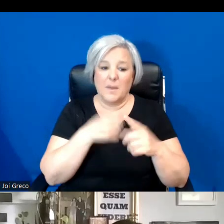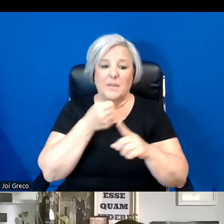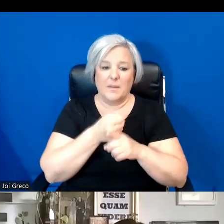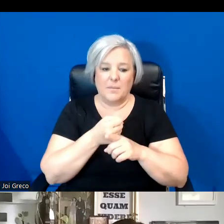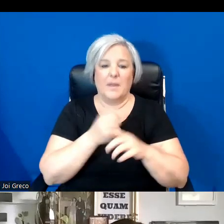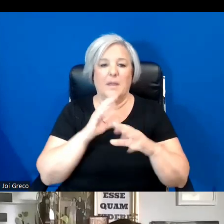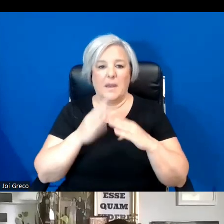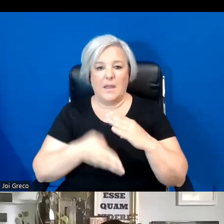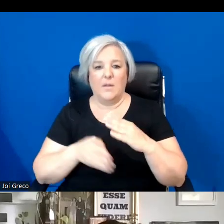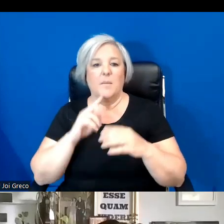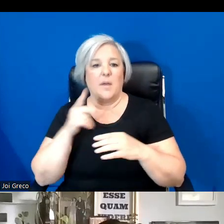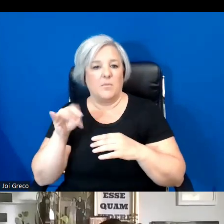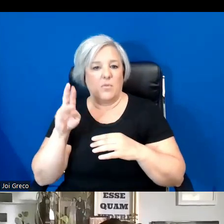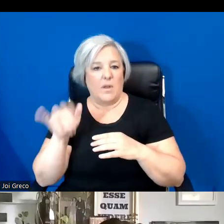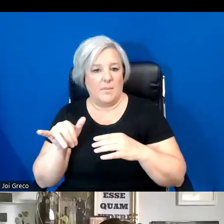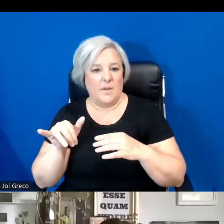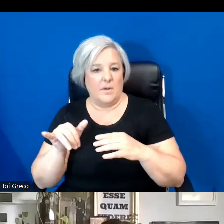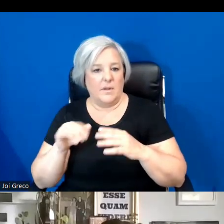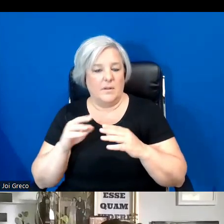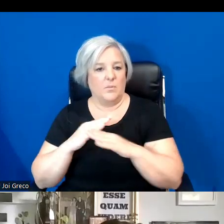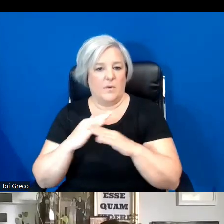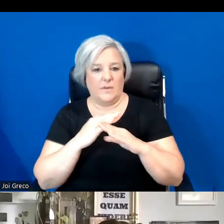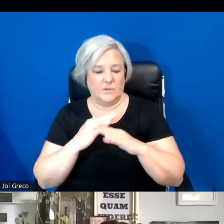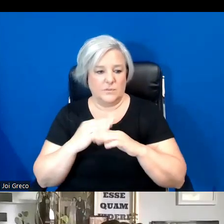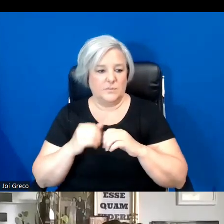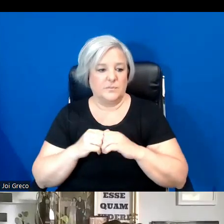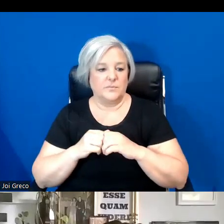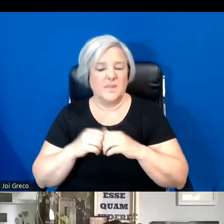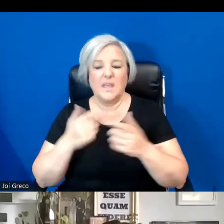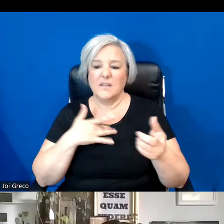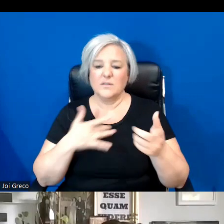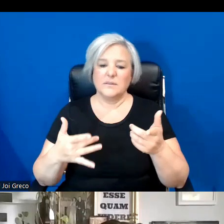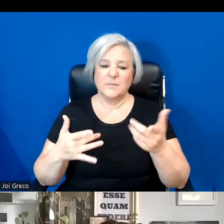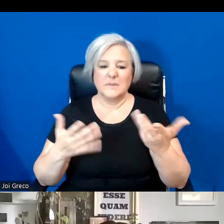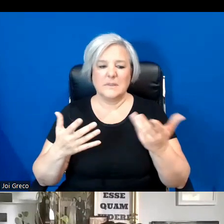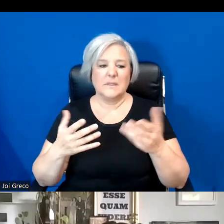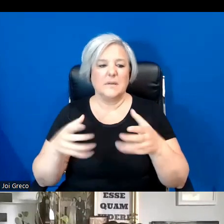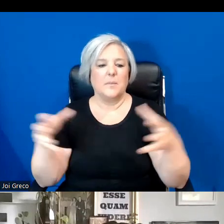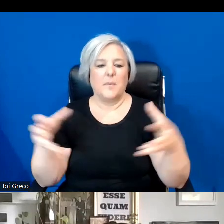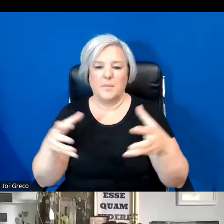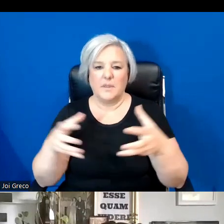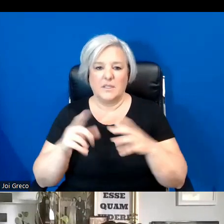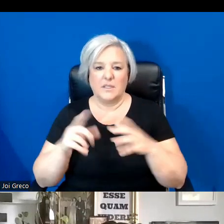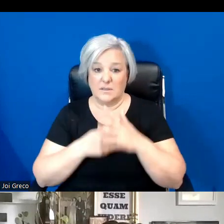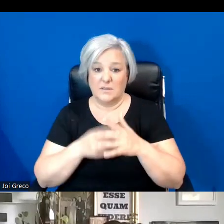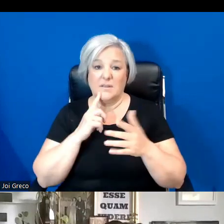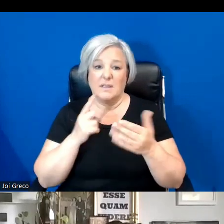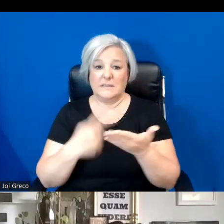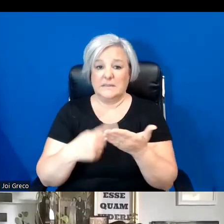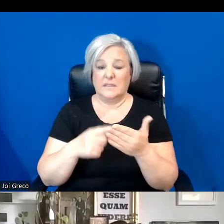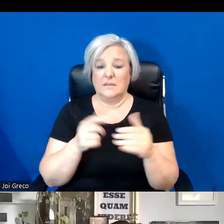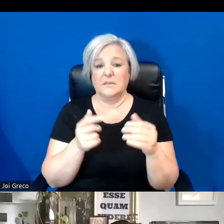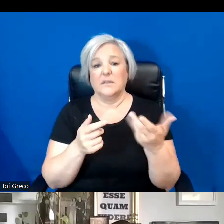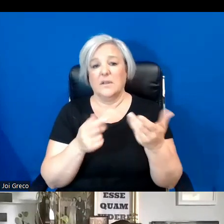outcomes of primary prevention initiatives. And these are usually population initiatives that address the underlying risk